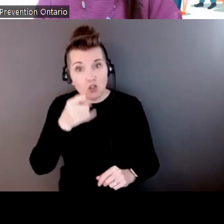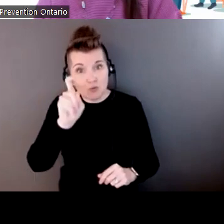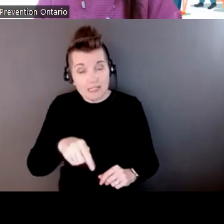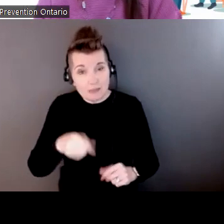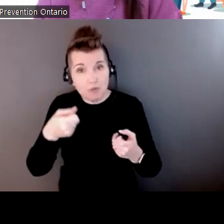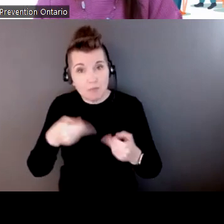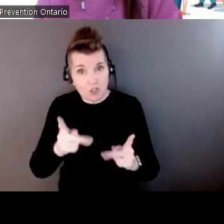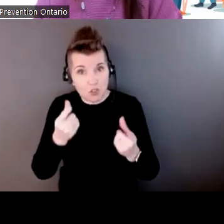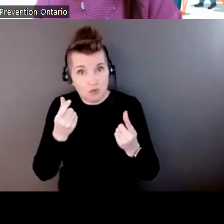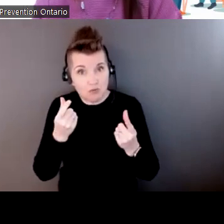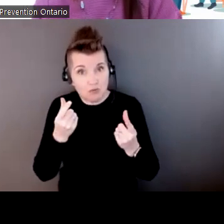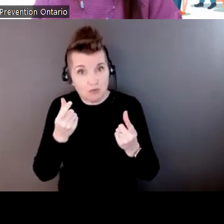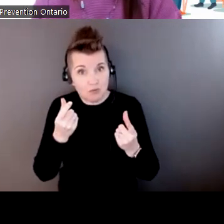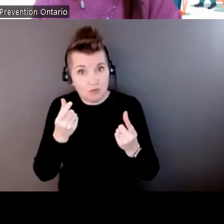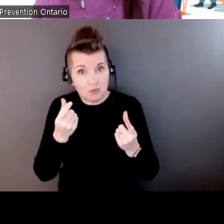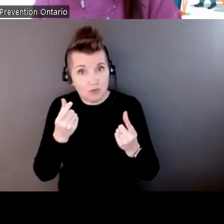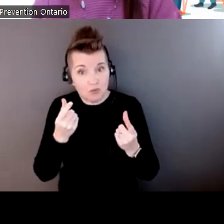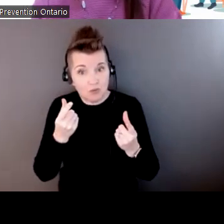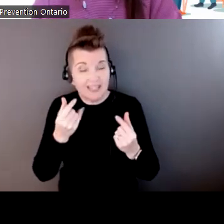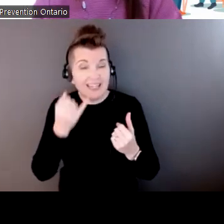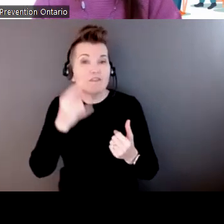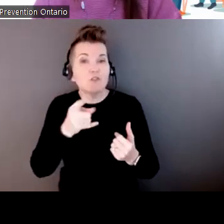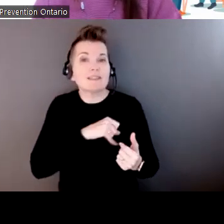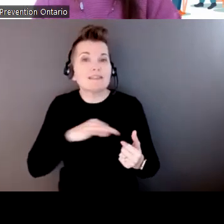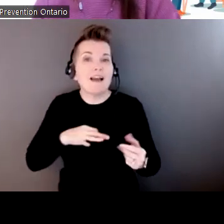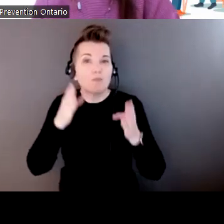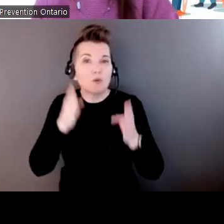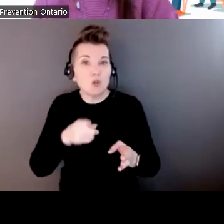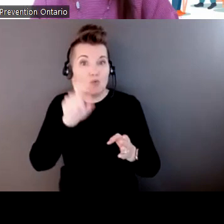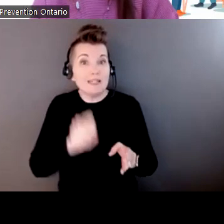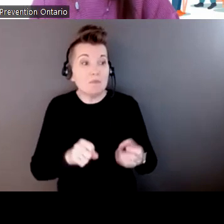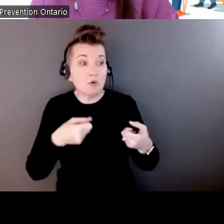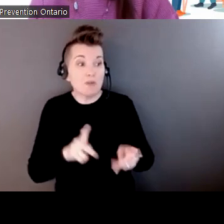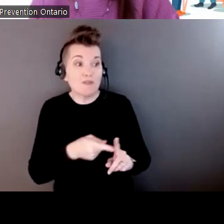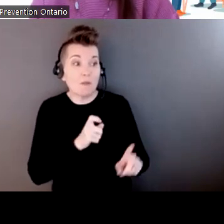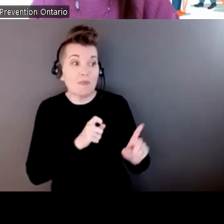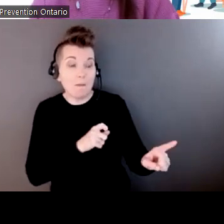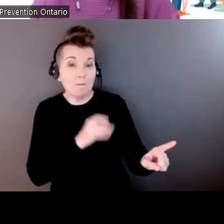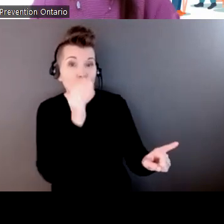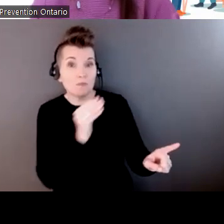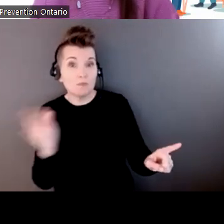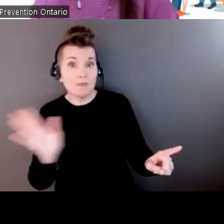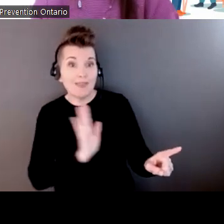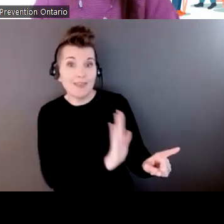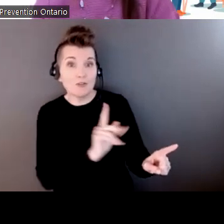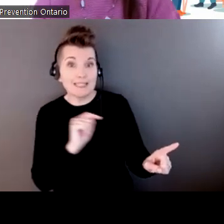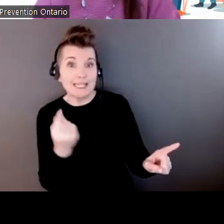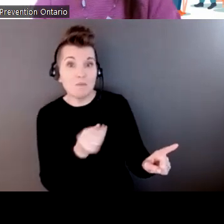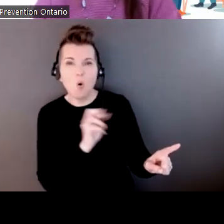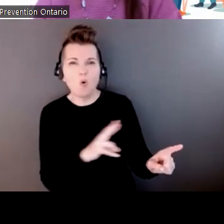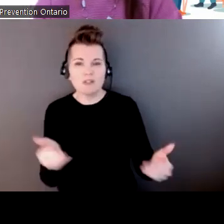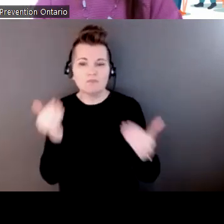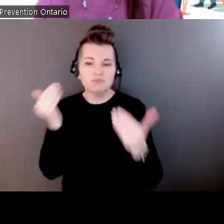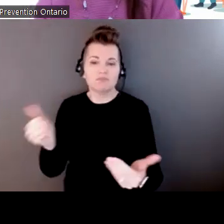that? I'm thinking as a staff person. Or do you need consent from the senior to report that to a team? Or do you just go and talk to the team